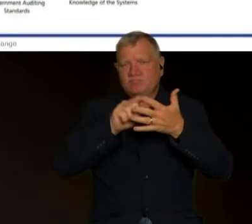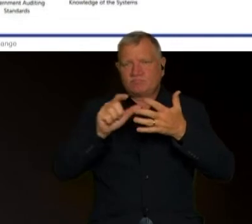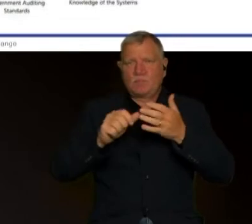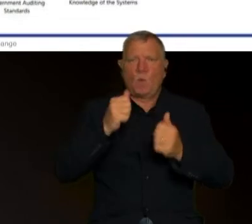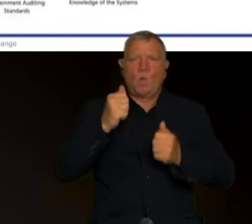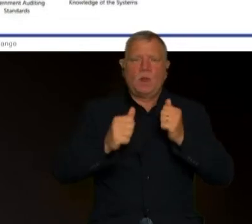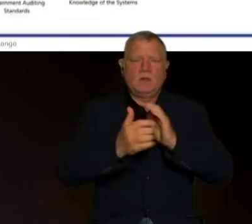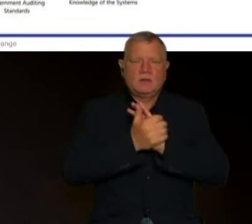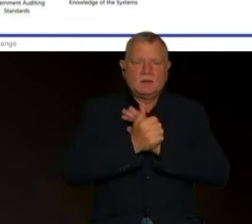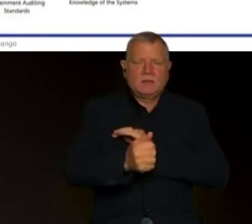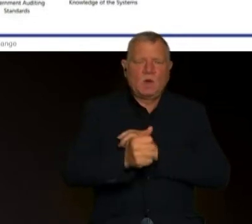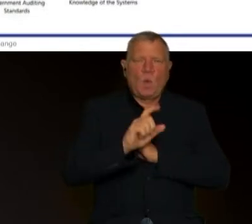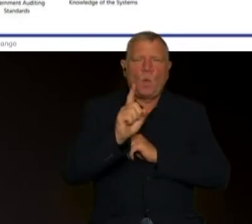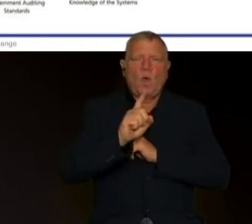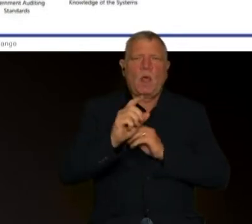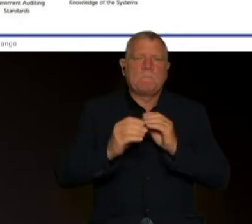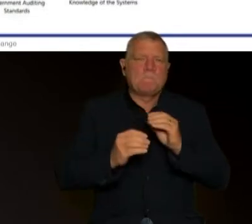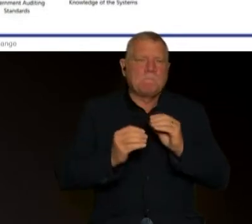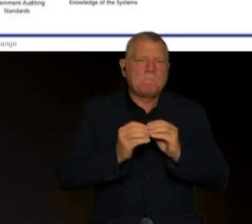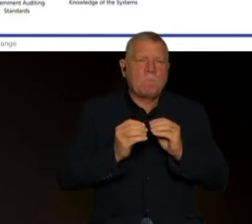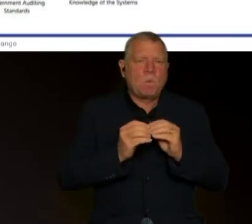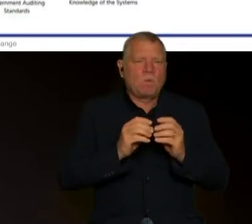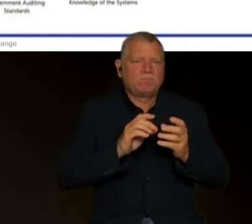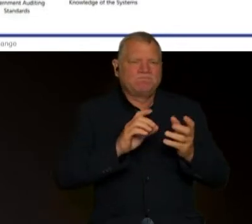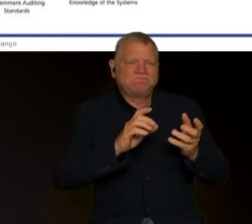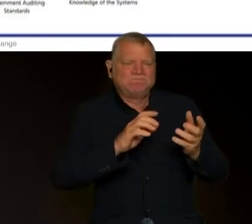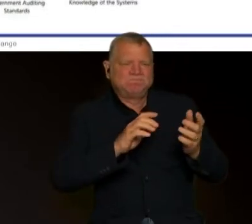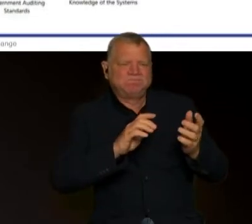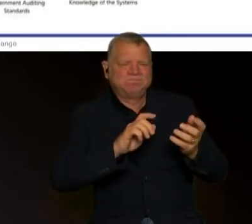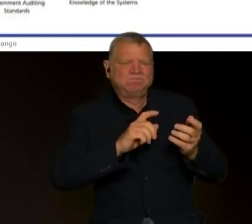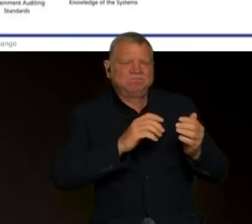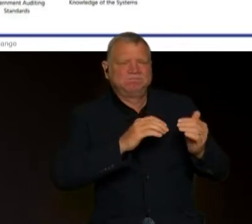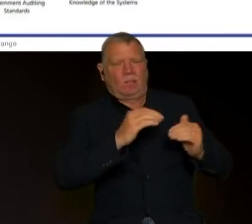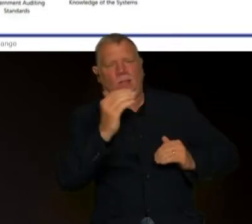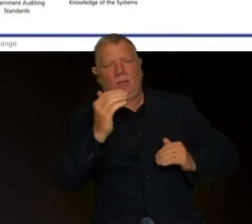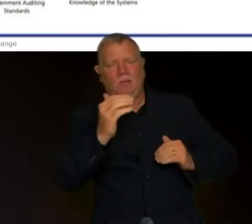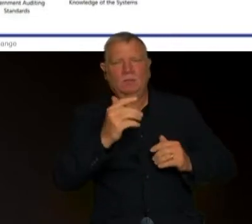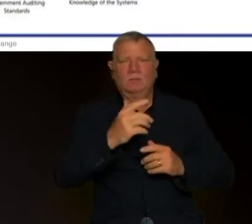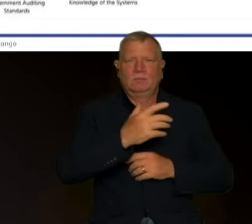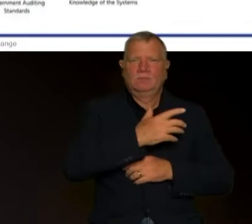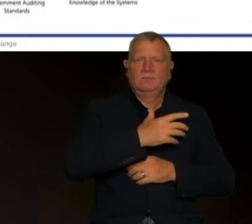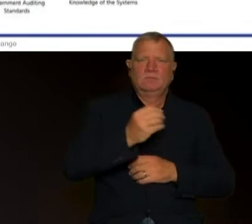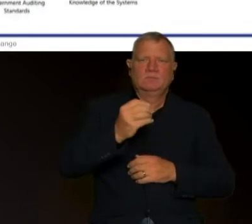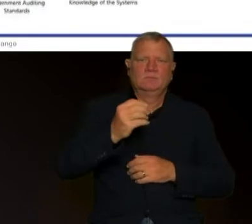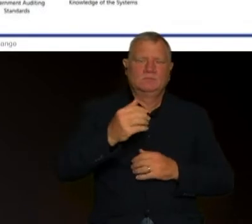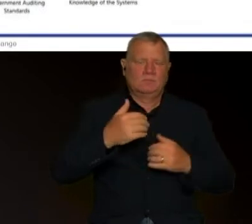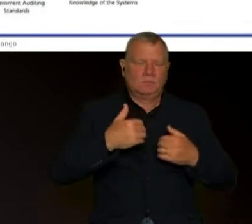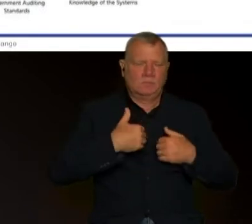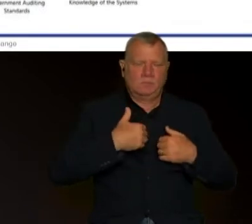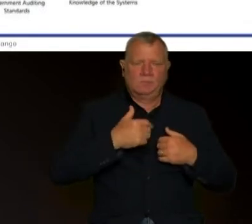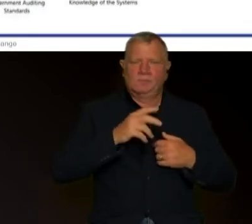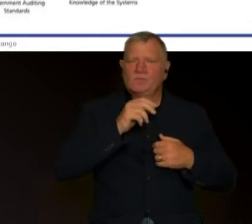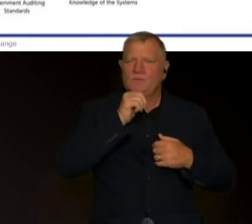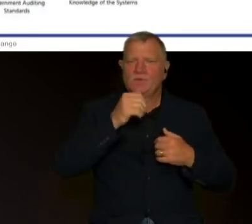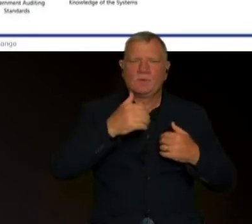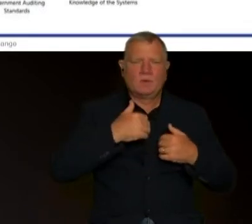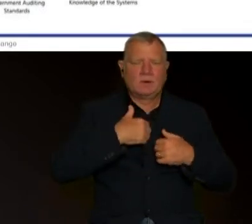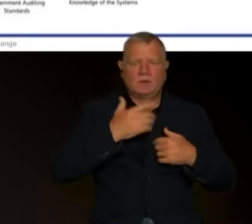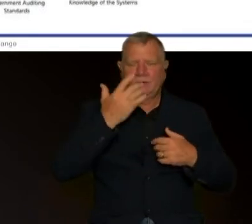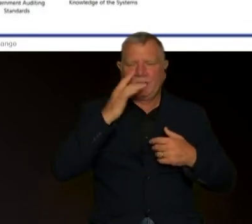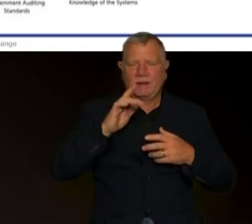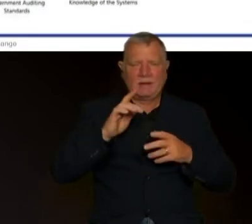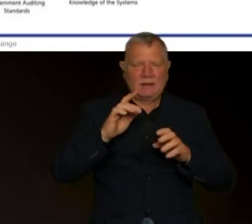agency to know what the skills are, where we see the most gaps. It's no good to evaluate